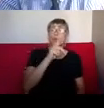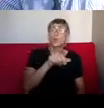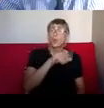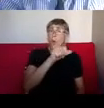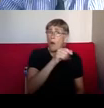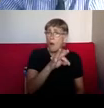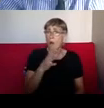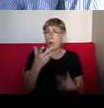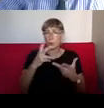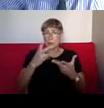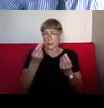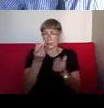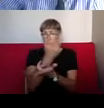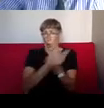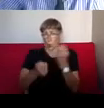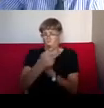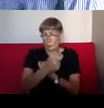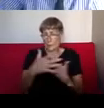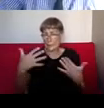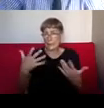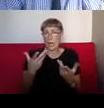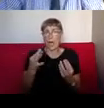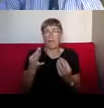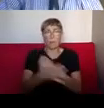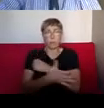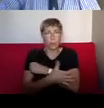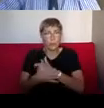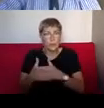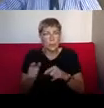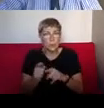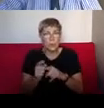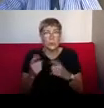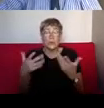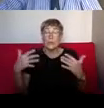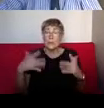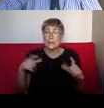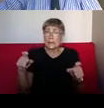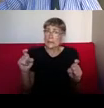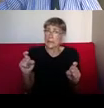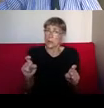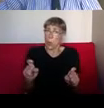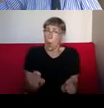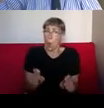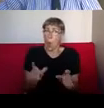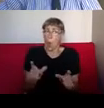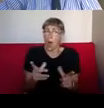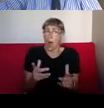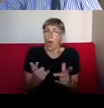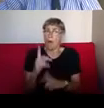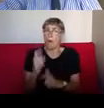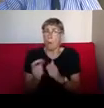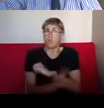The benefit trap. We spoke a lot about benefit trap. Particularly families are always a bit